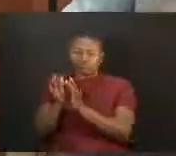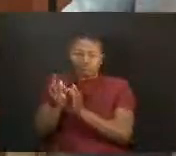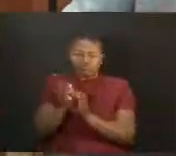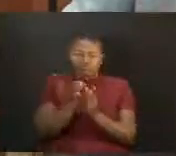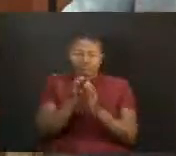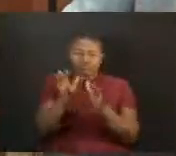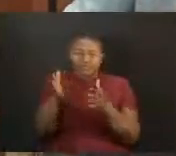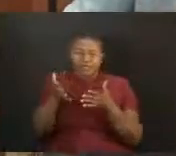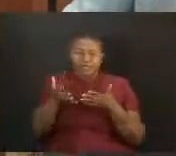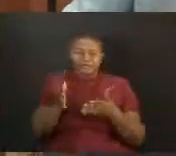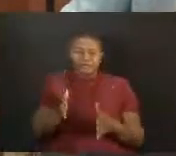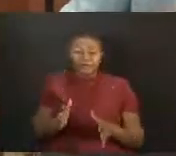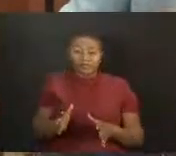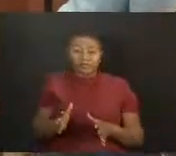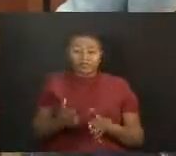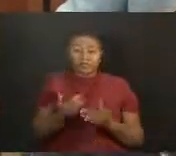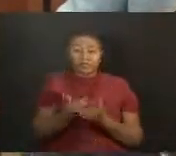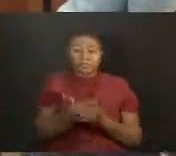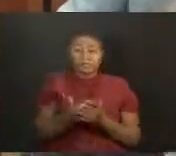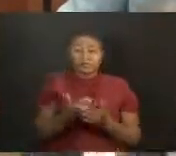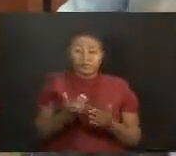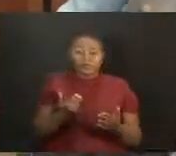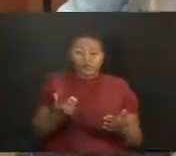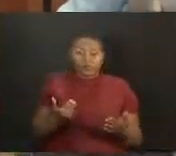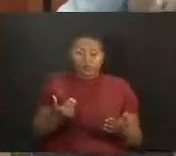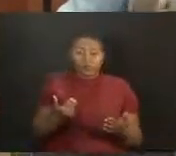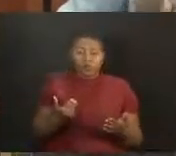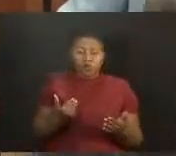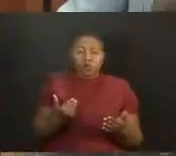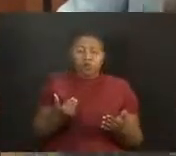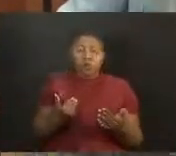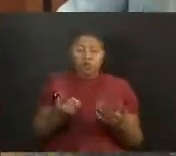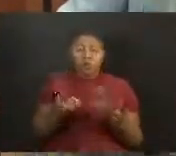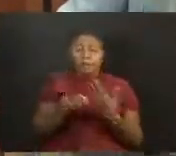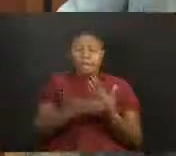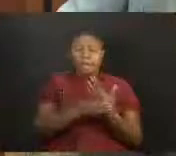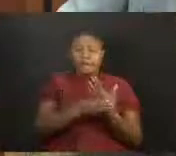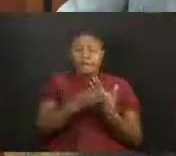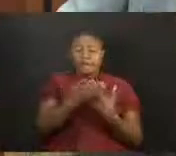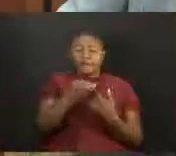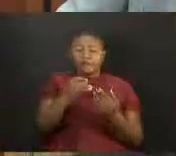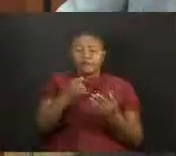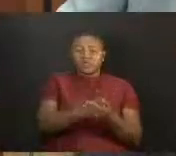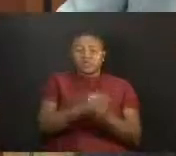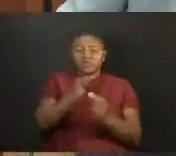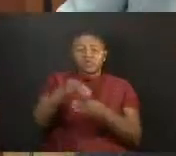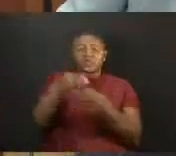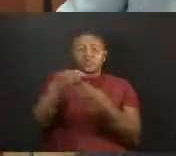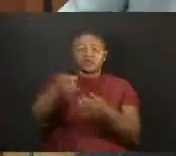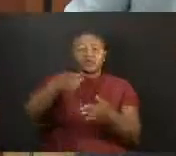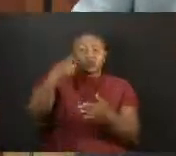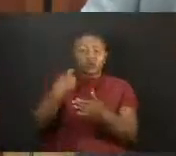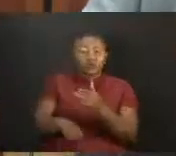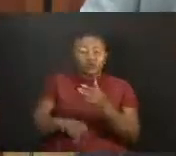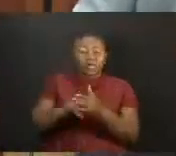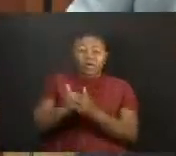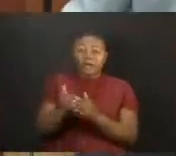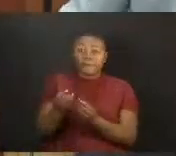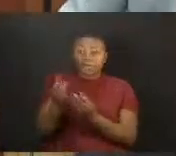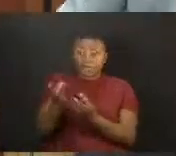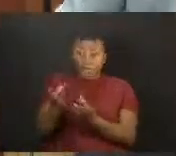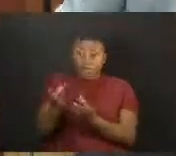done before an institution like Bank of Ghana would put up a cost. Unfortunately,